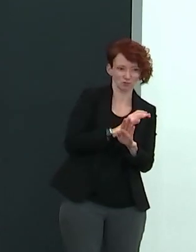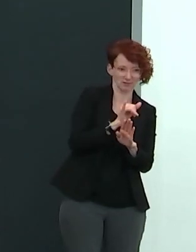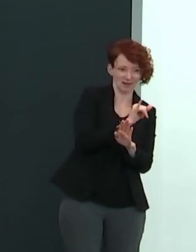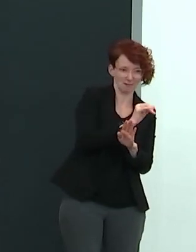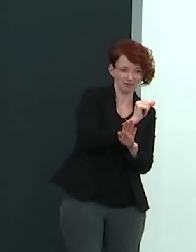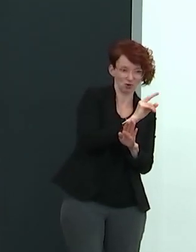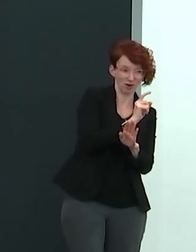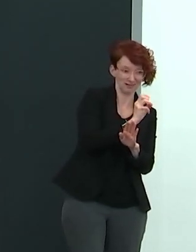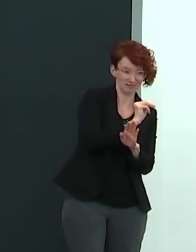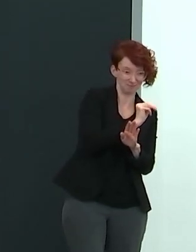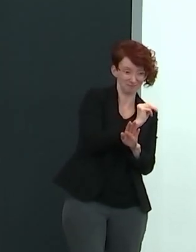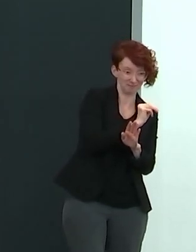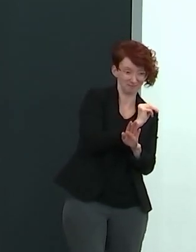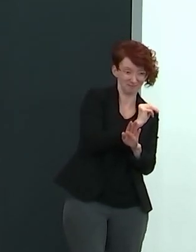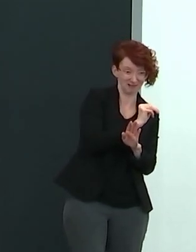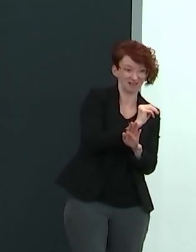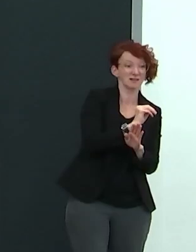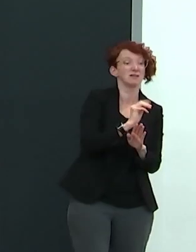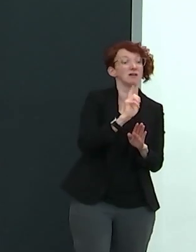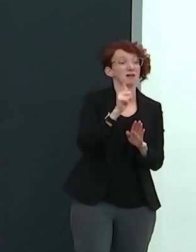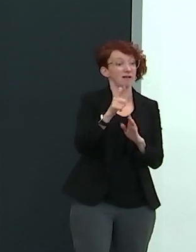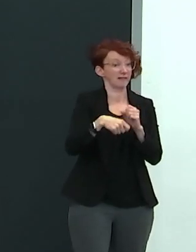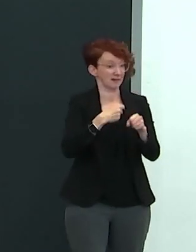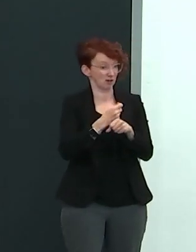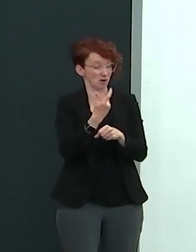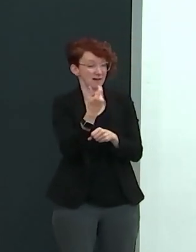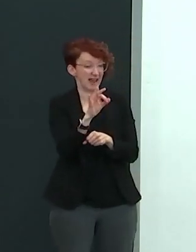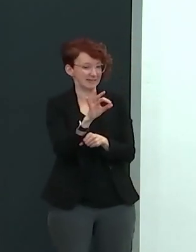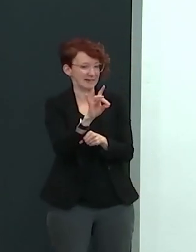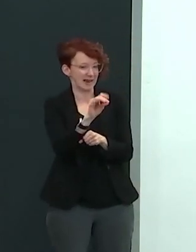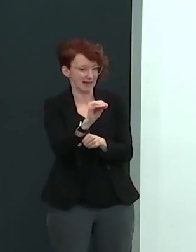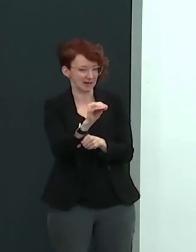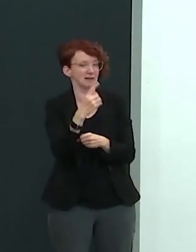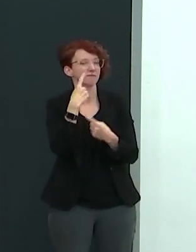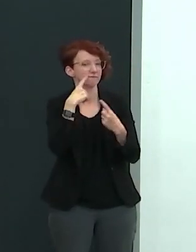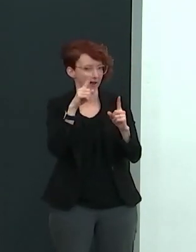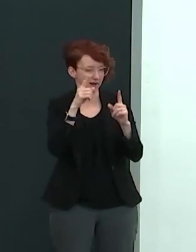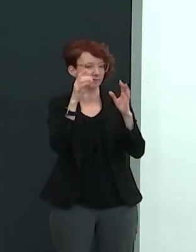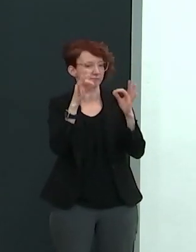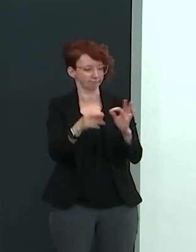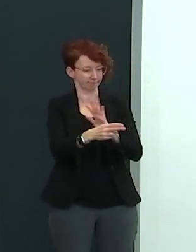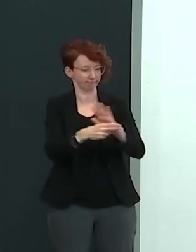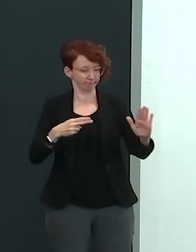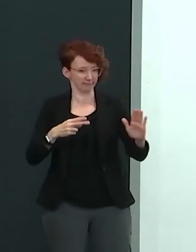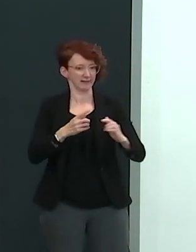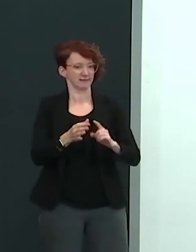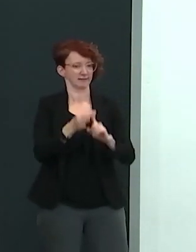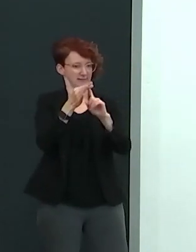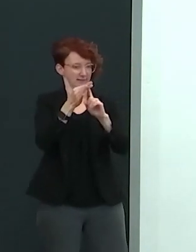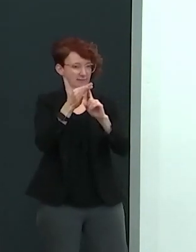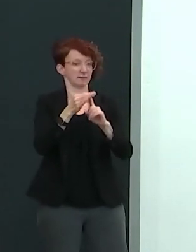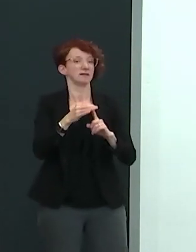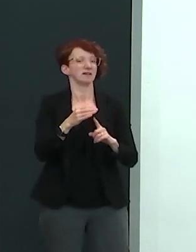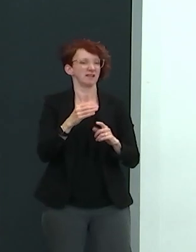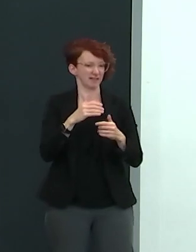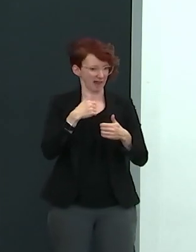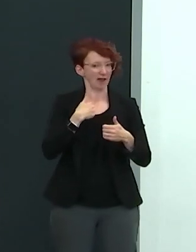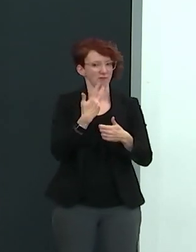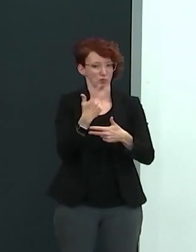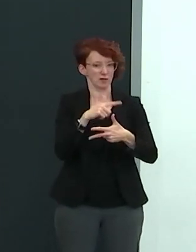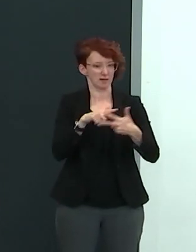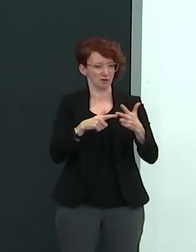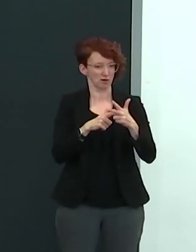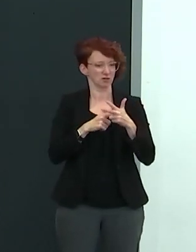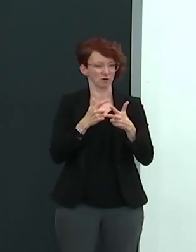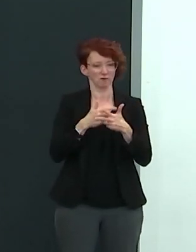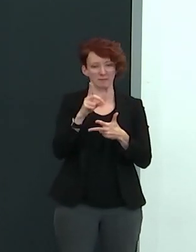separate diagnosis until 1980, when the DSM-3 defined it as 3 essential criteria,